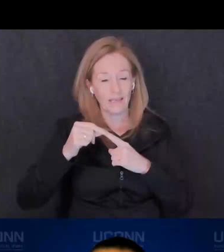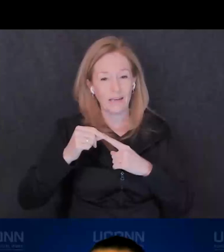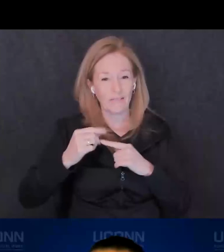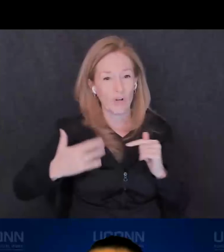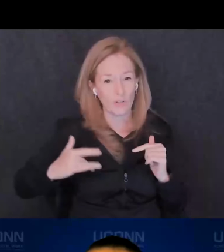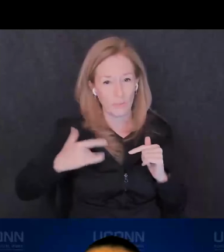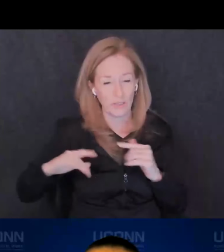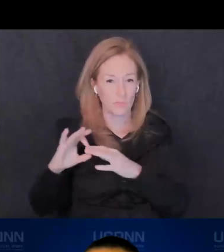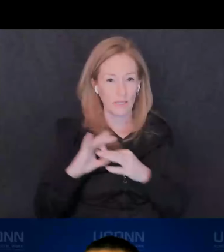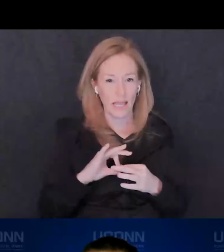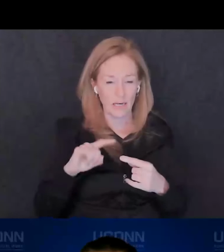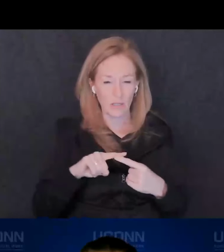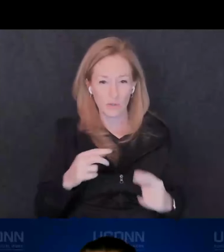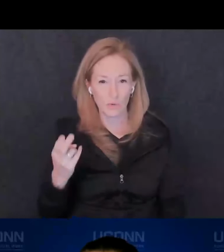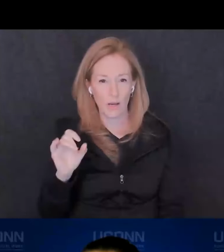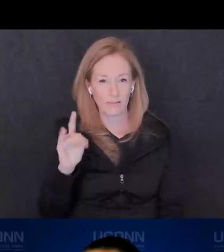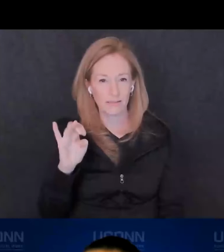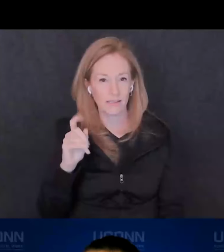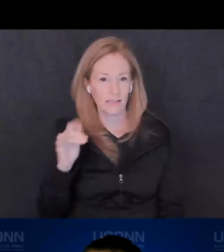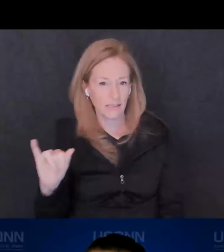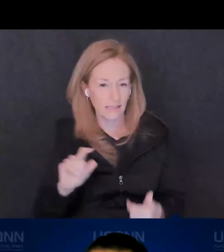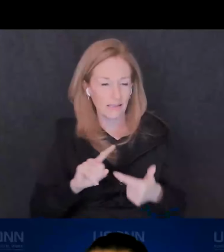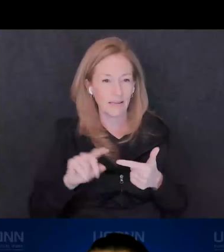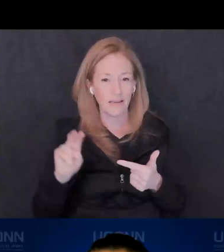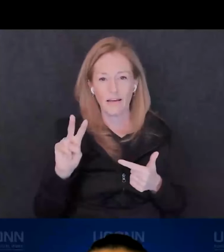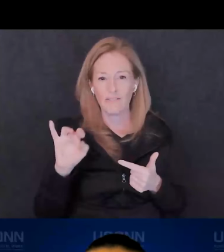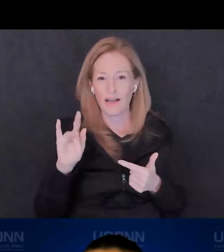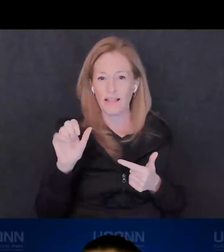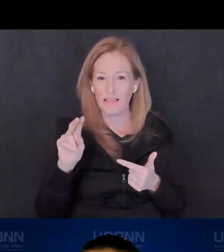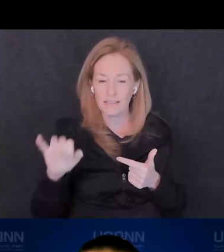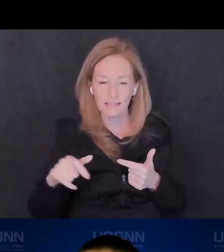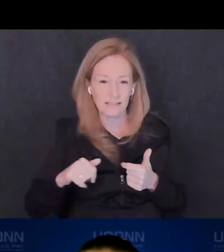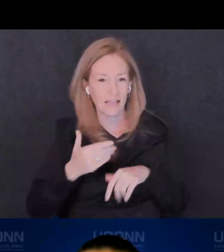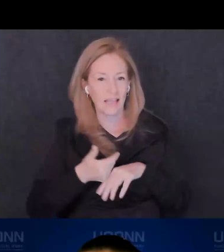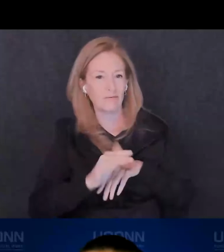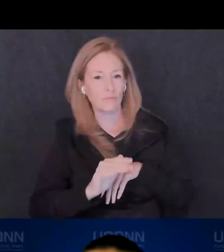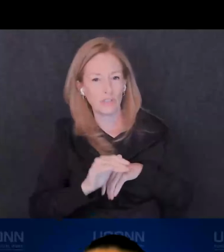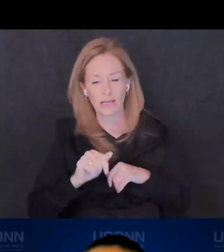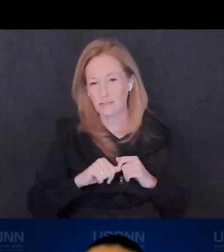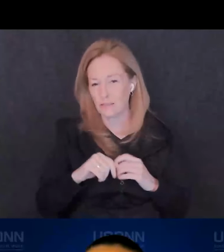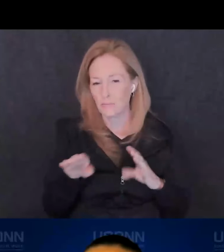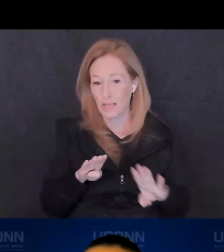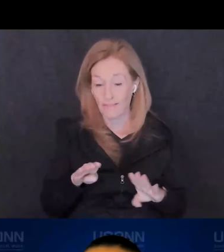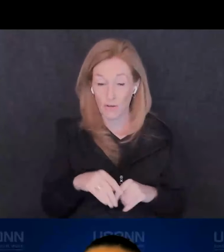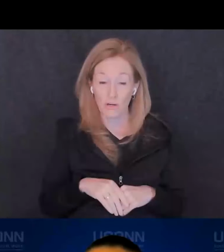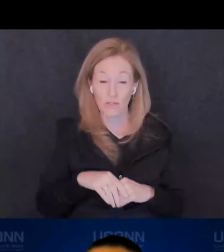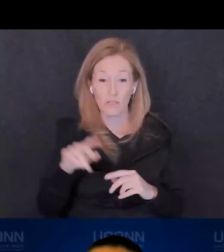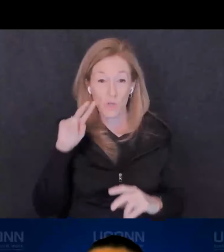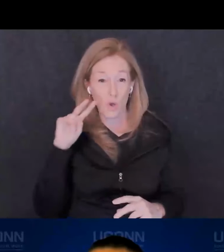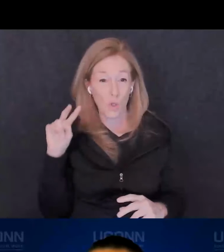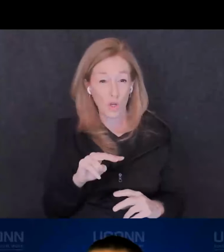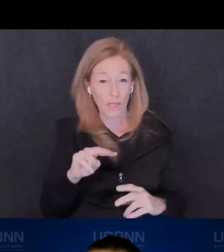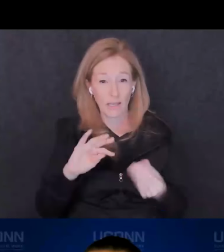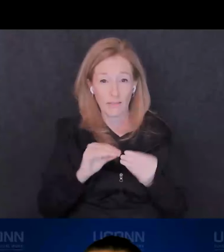to hostility, violence, and rejecting behaviors. So as we talk about data today, just keeping in mind